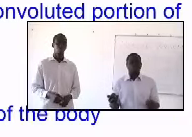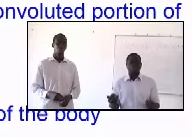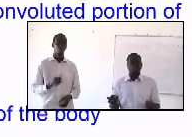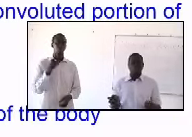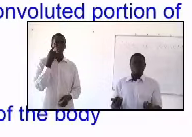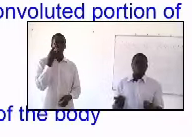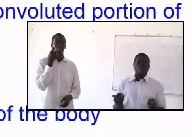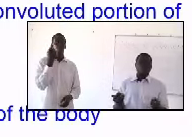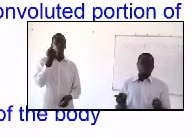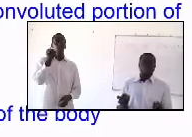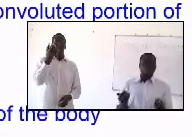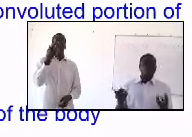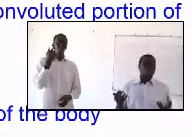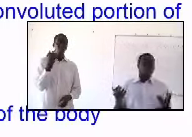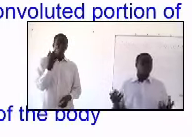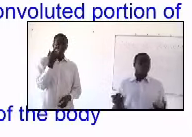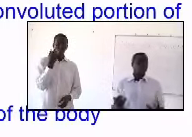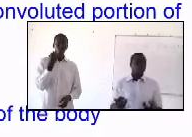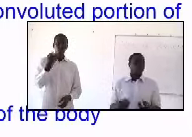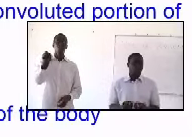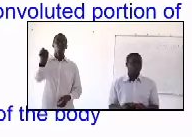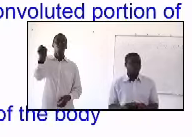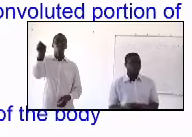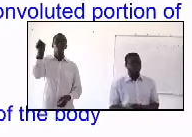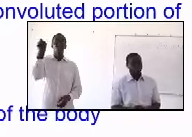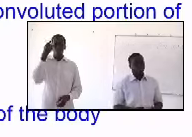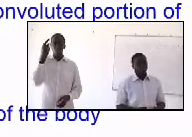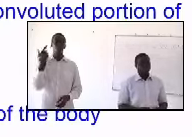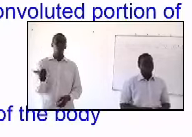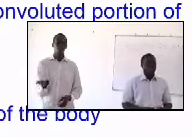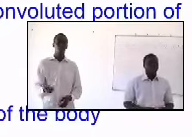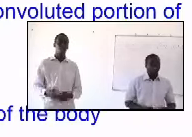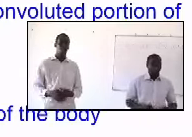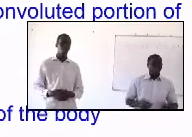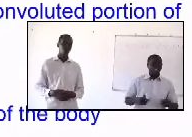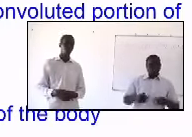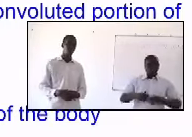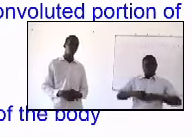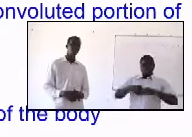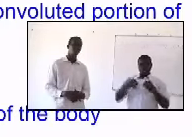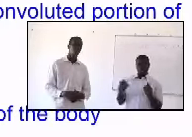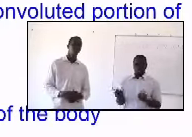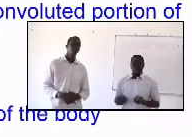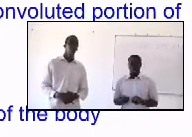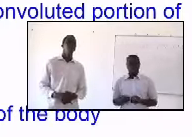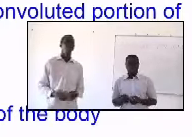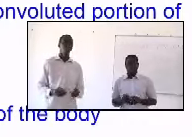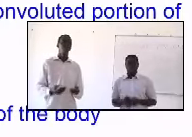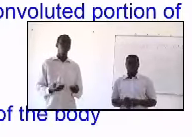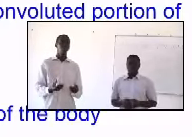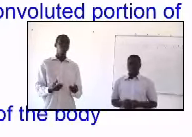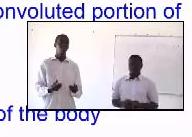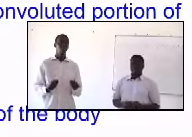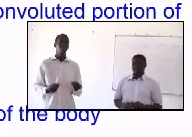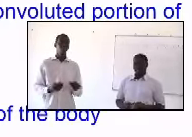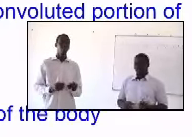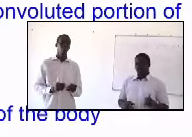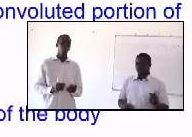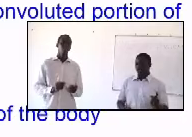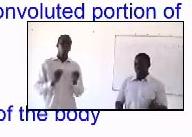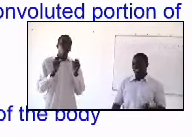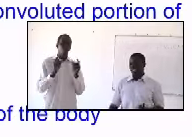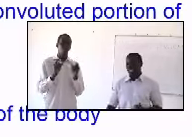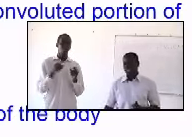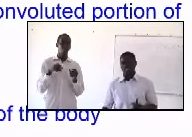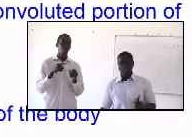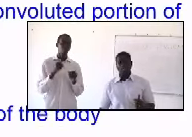involuntary action. It's an action that is done without the will of the body. Okay? It